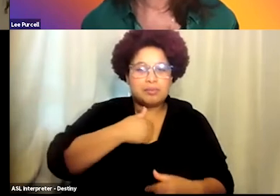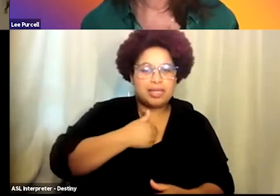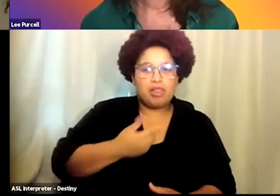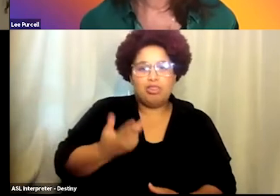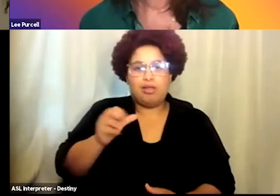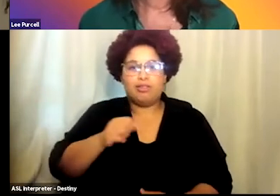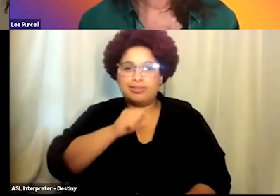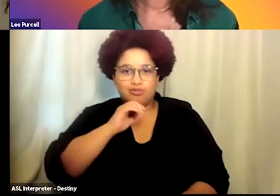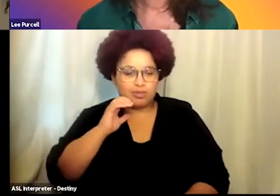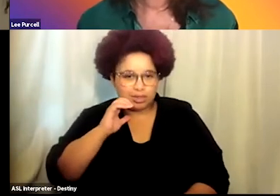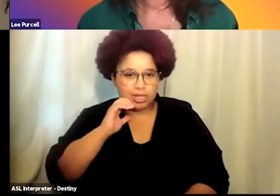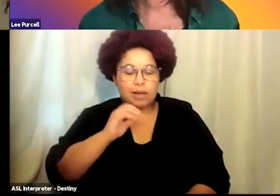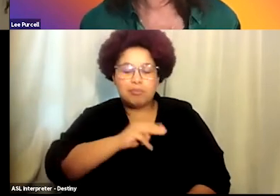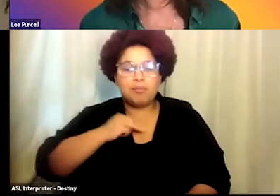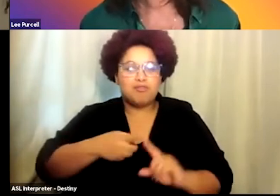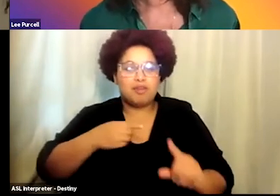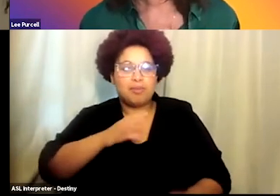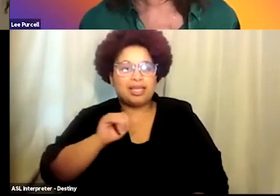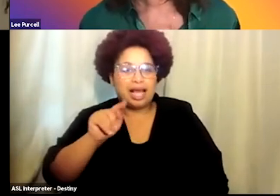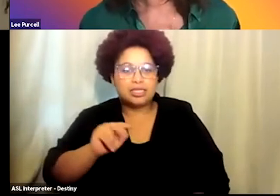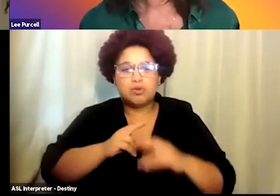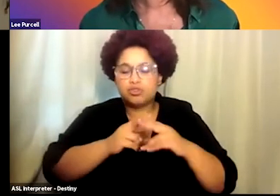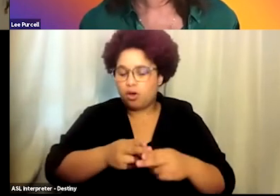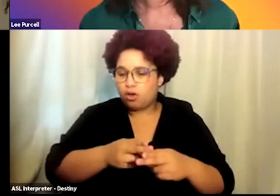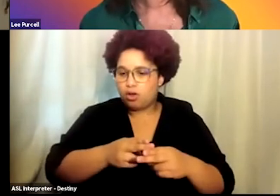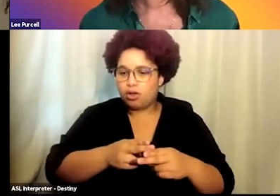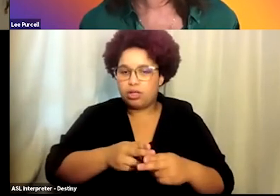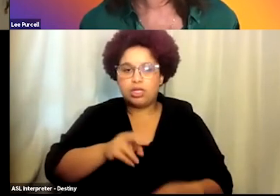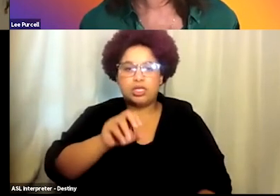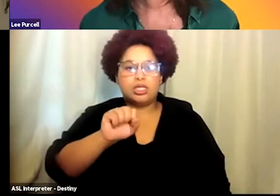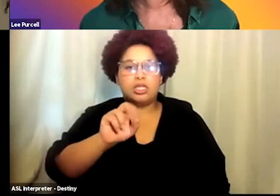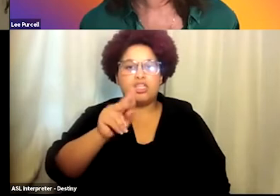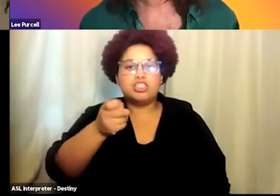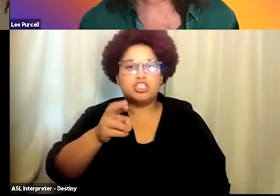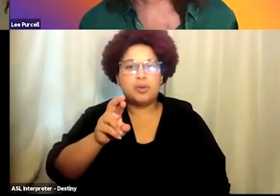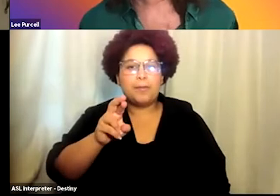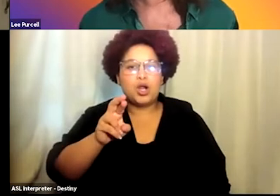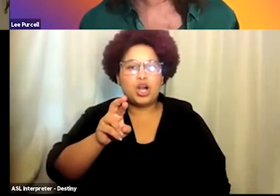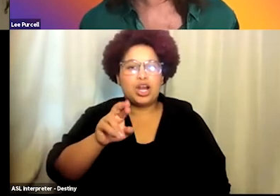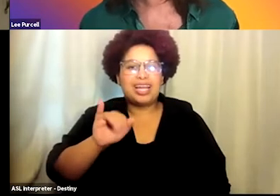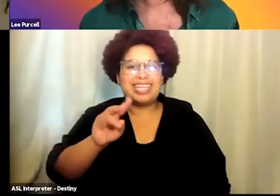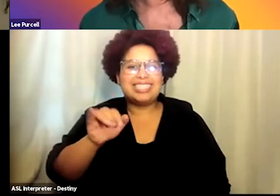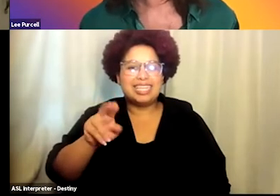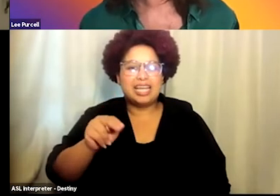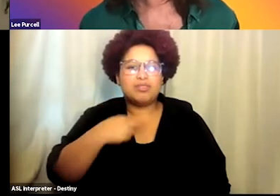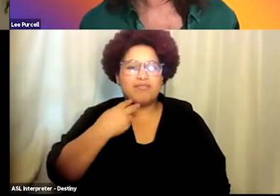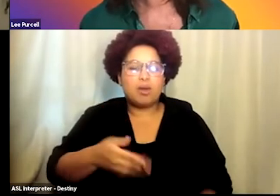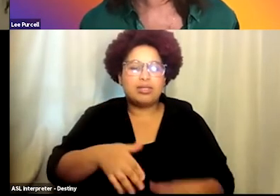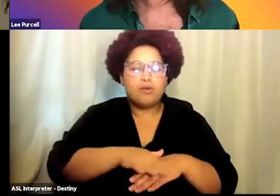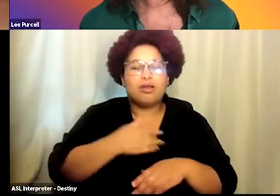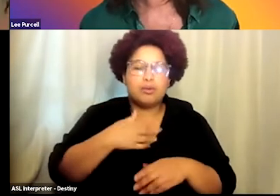seniors, a member of the cast, and it's called Super Indian, and it was just voiceovers. It's a